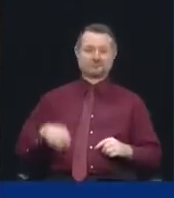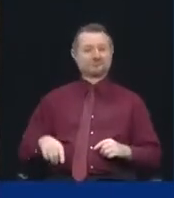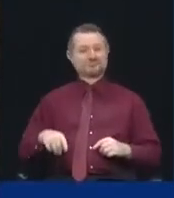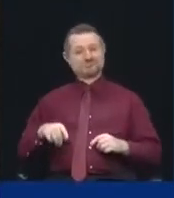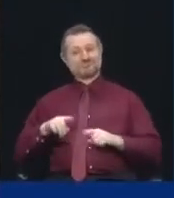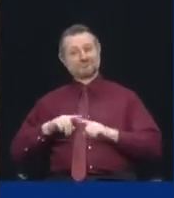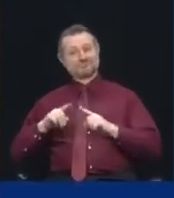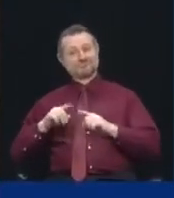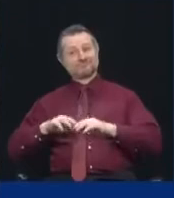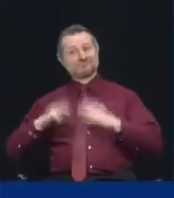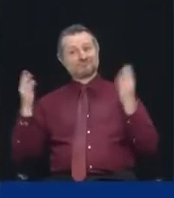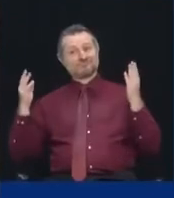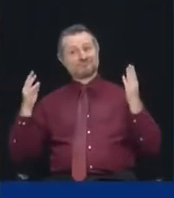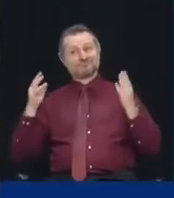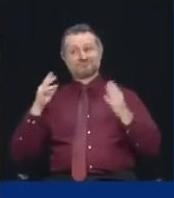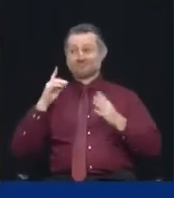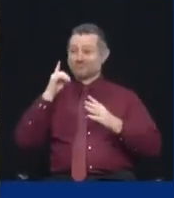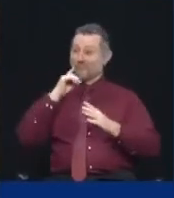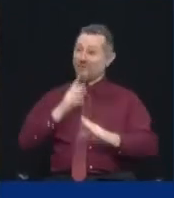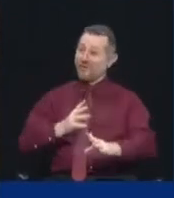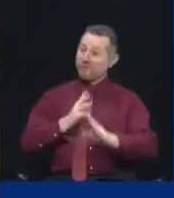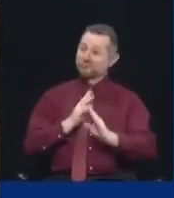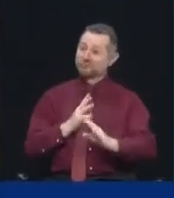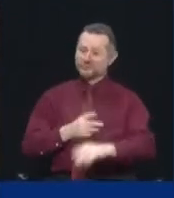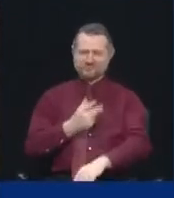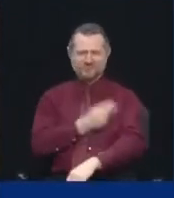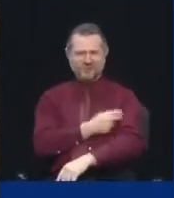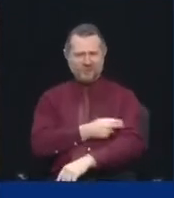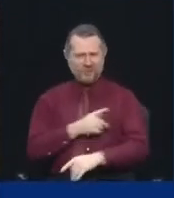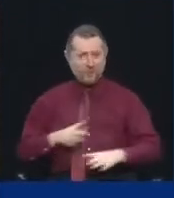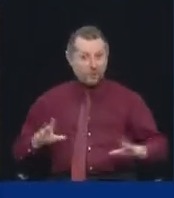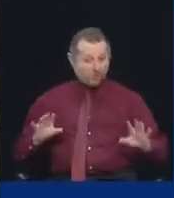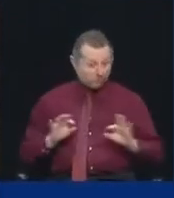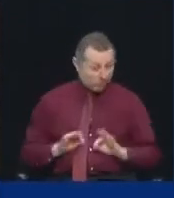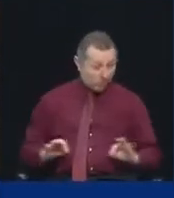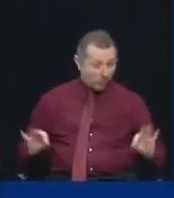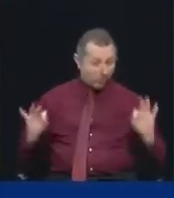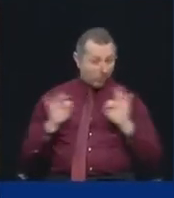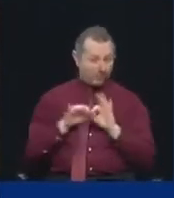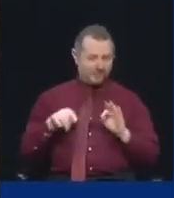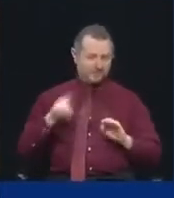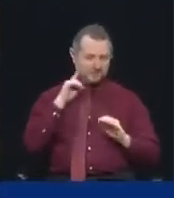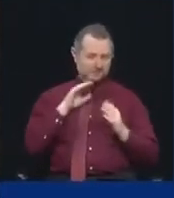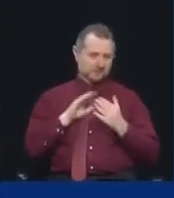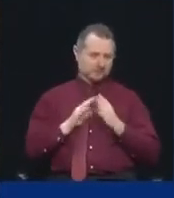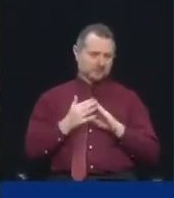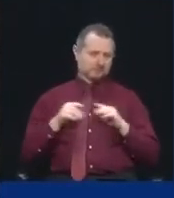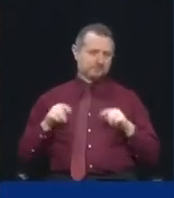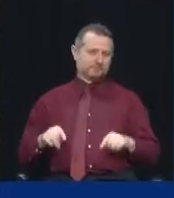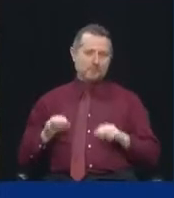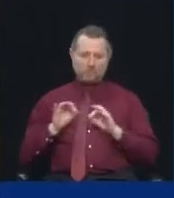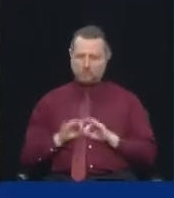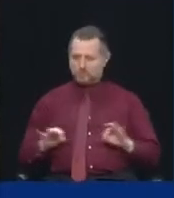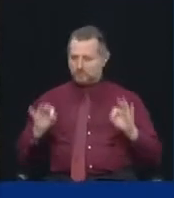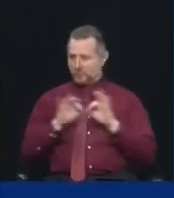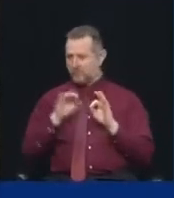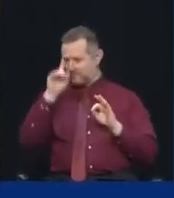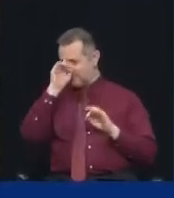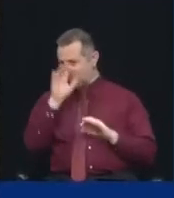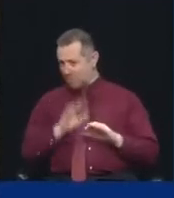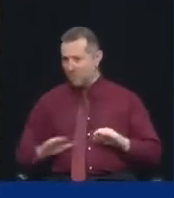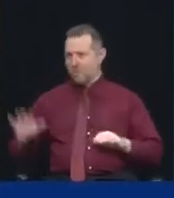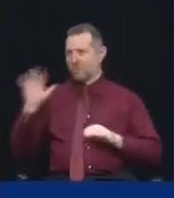site was crucial not only for the city of Yonkers, for the entire region. Those of